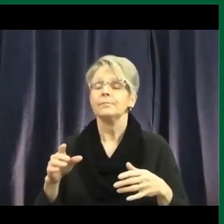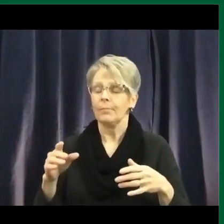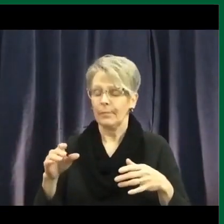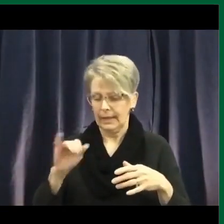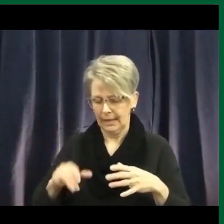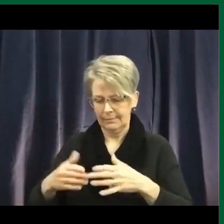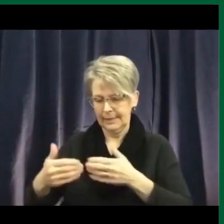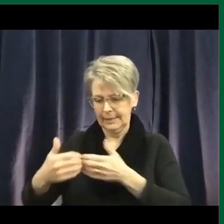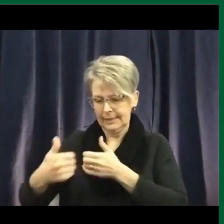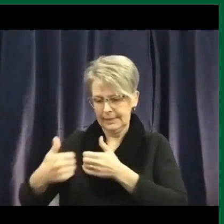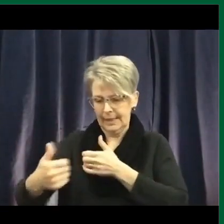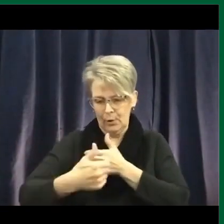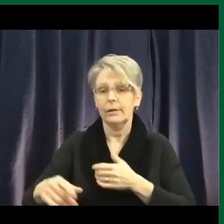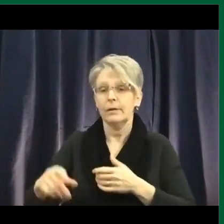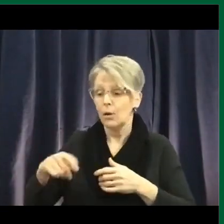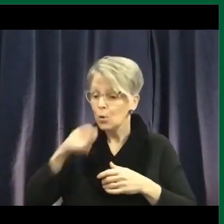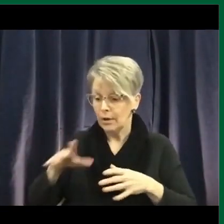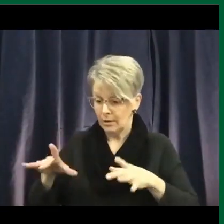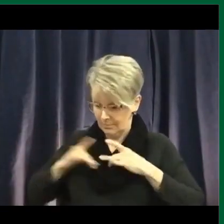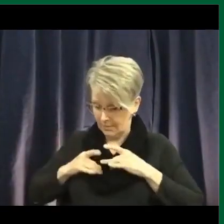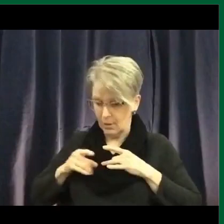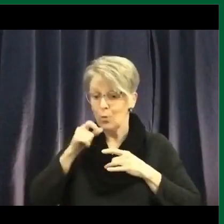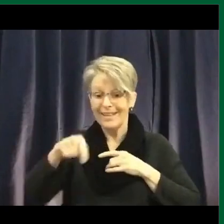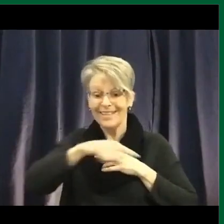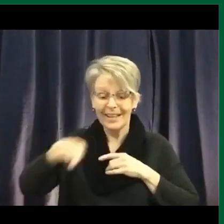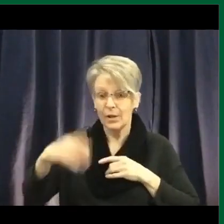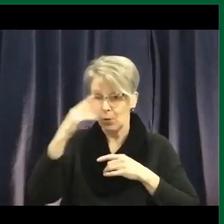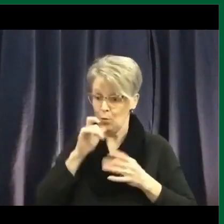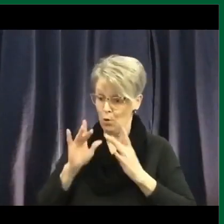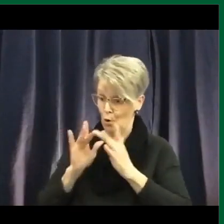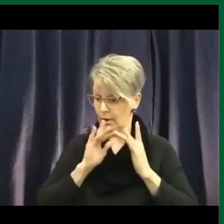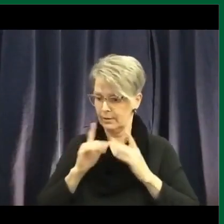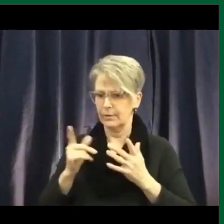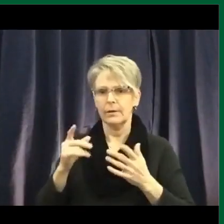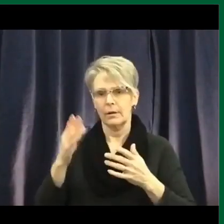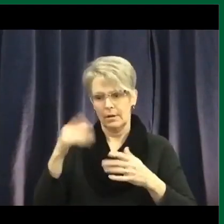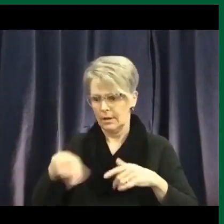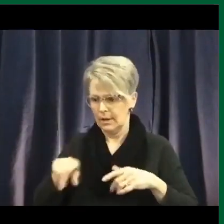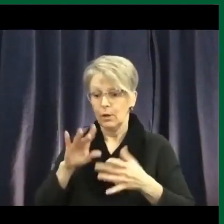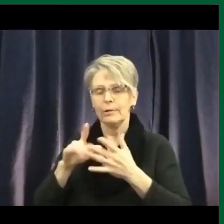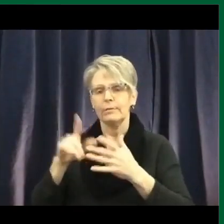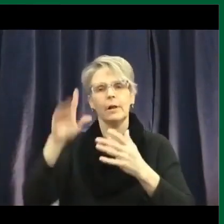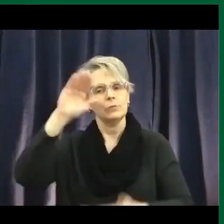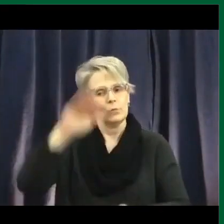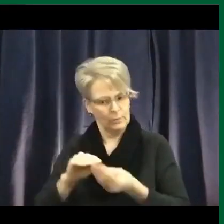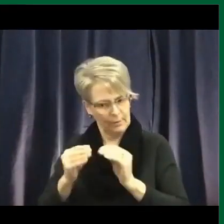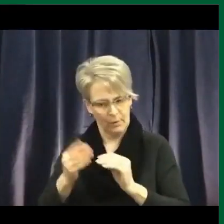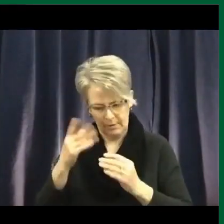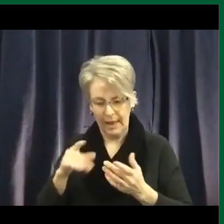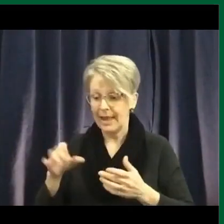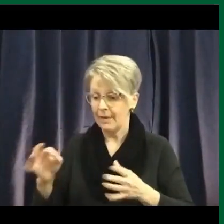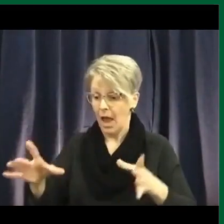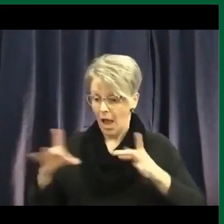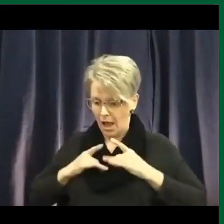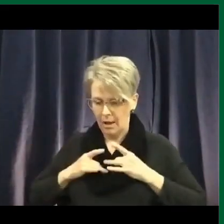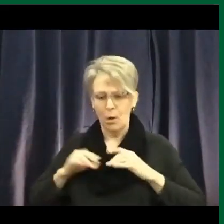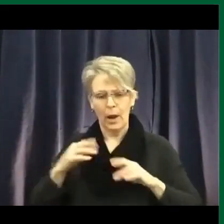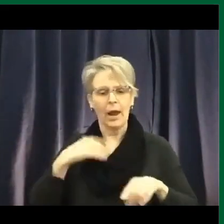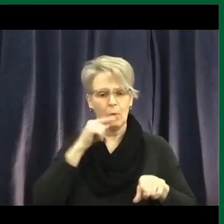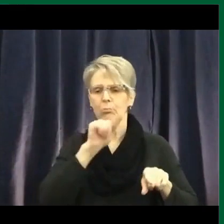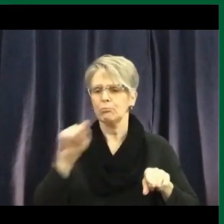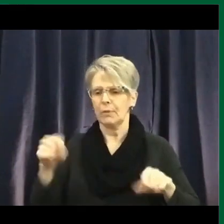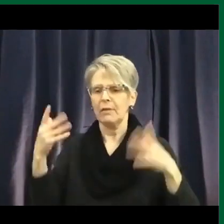contacts should isolate. And we should know all our contacts, keep a number of contacts low. If there's an outbreak, quick investigation and follow-up of all cases